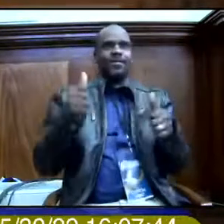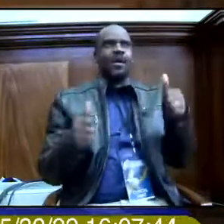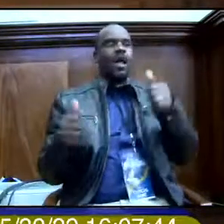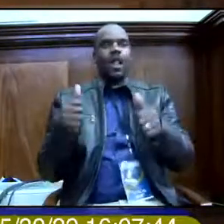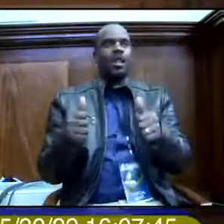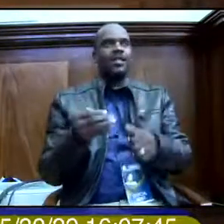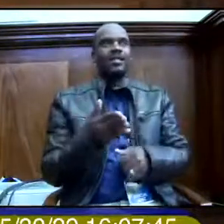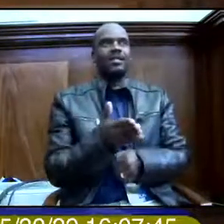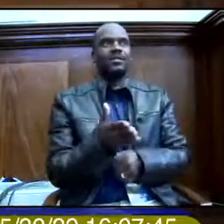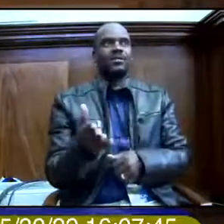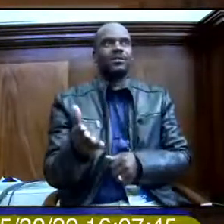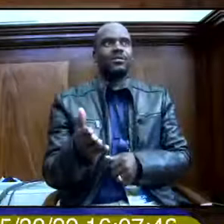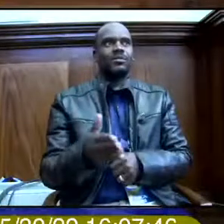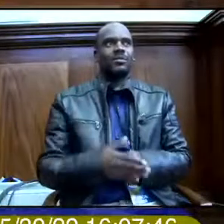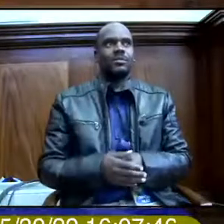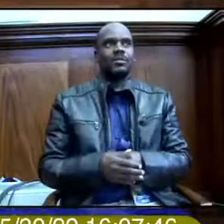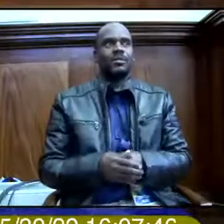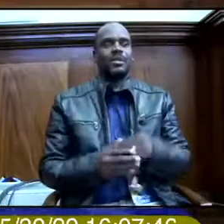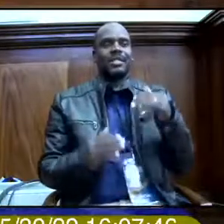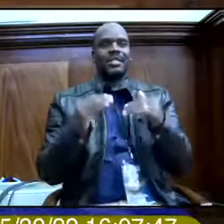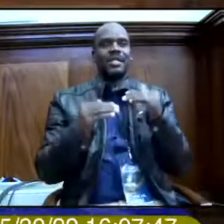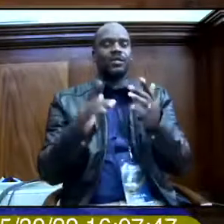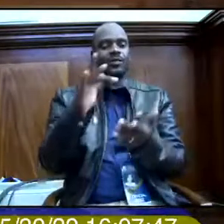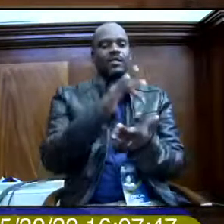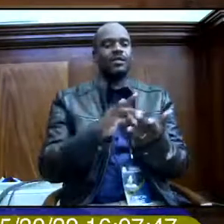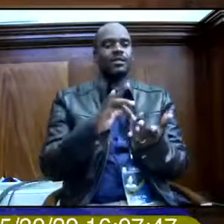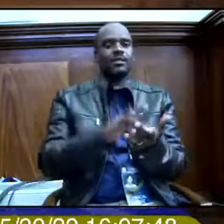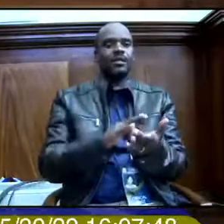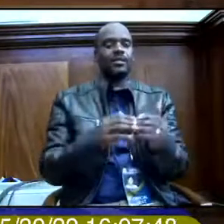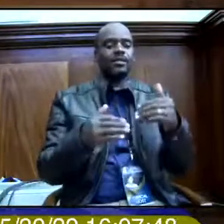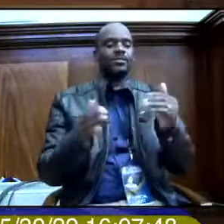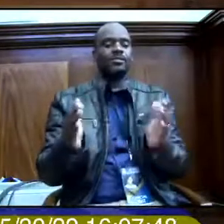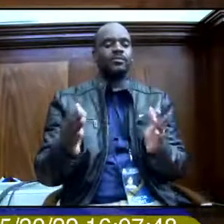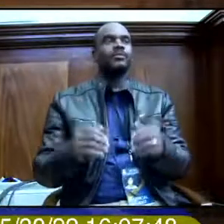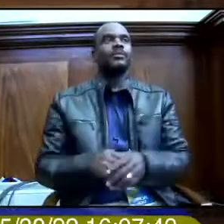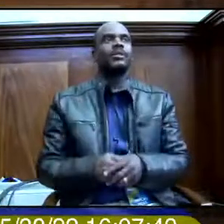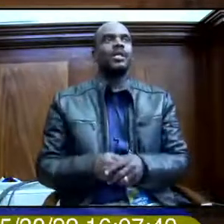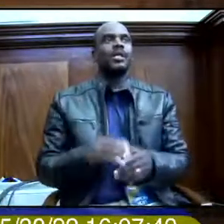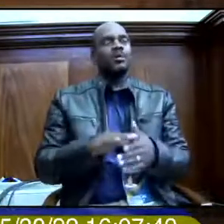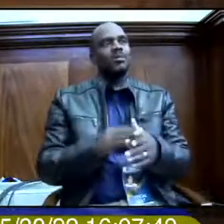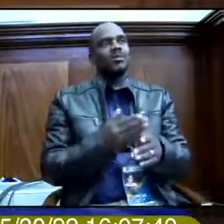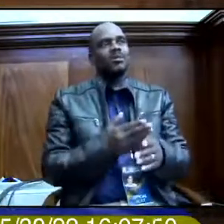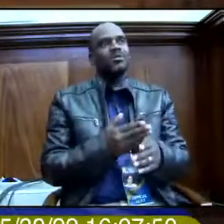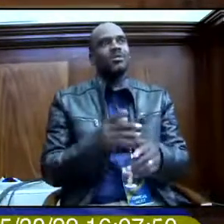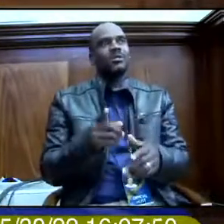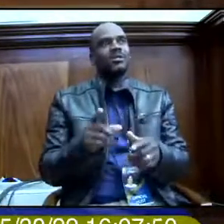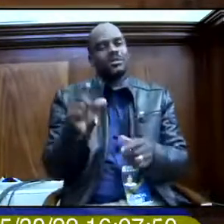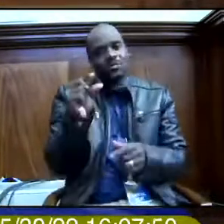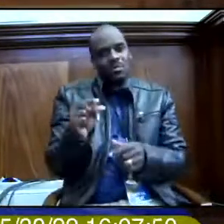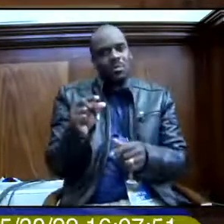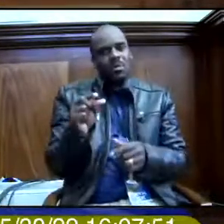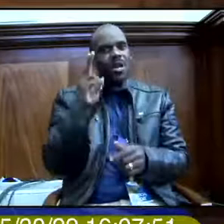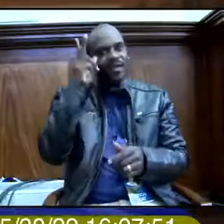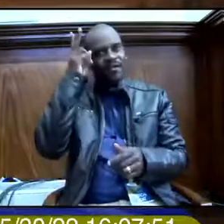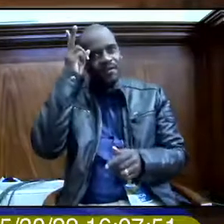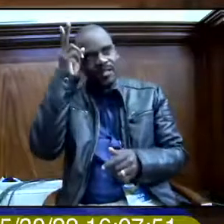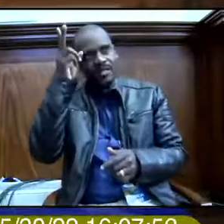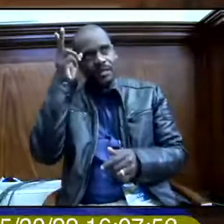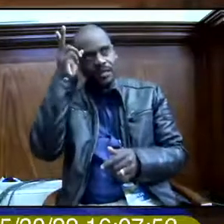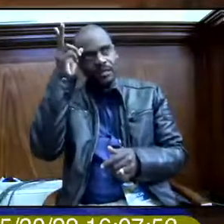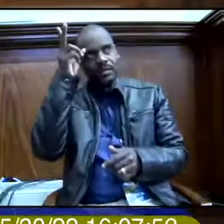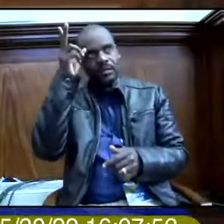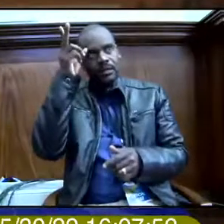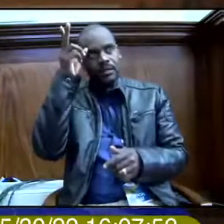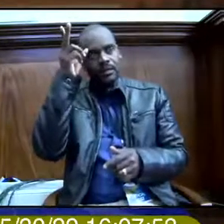this is this should be the size of public sector there's nothing of that nature because even in smaller and emerging economies and middle